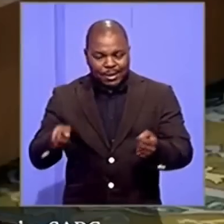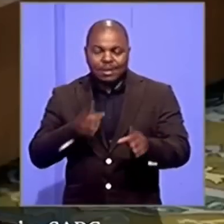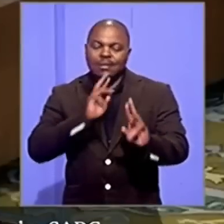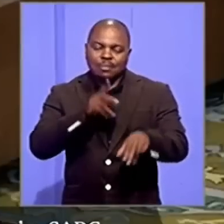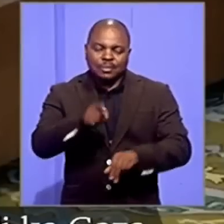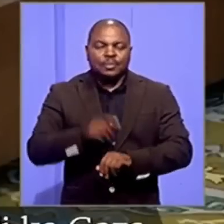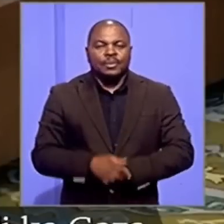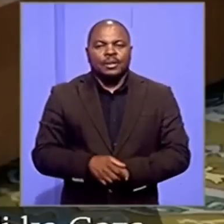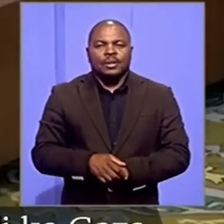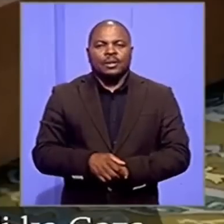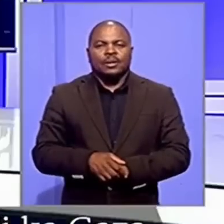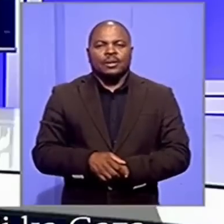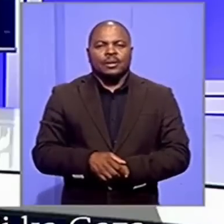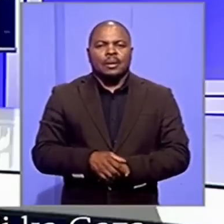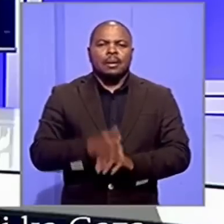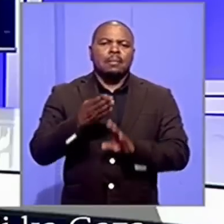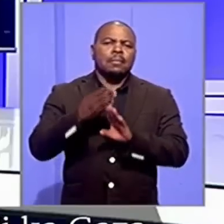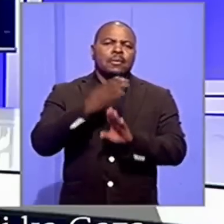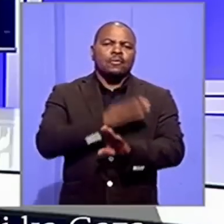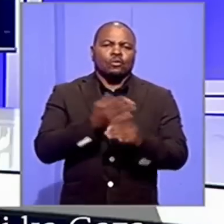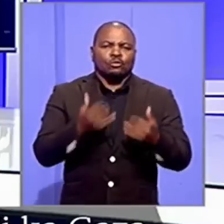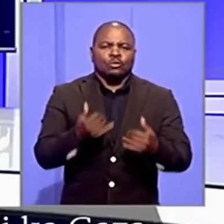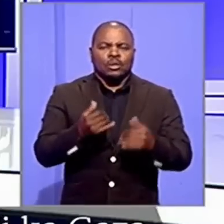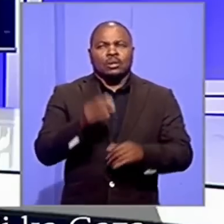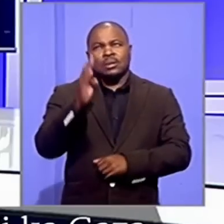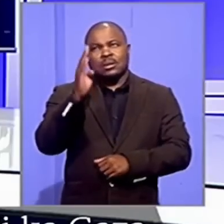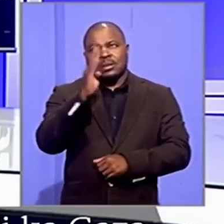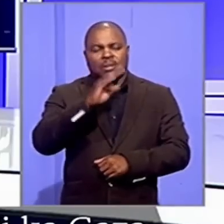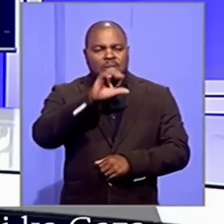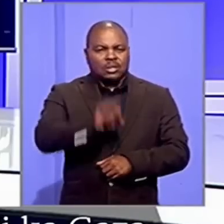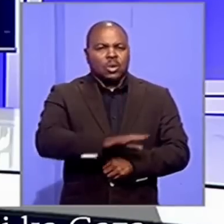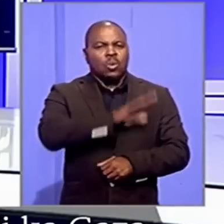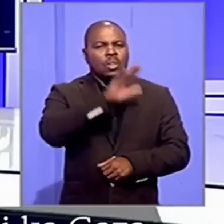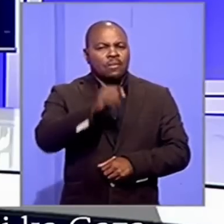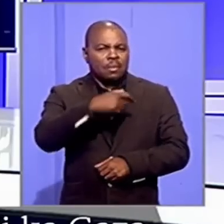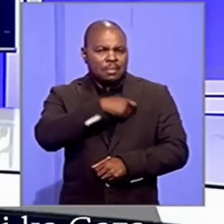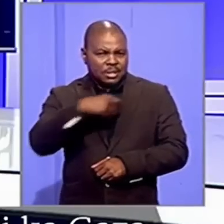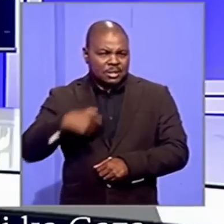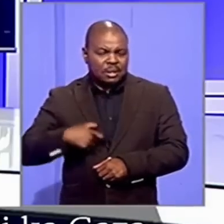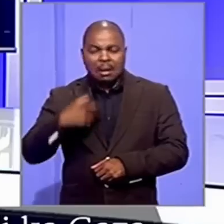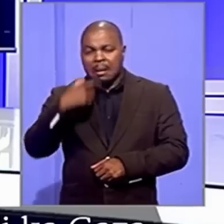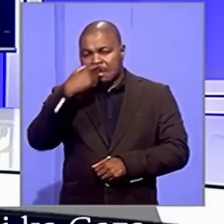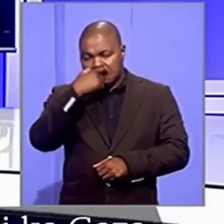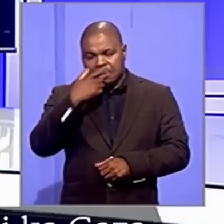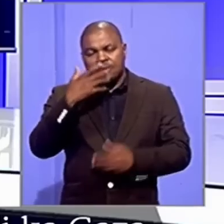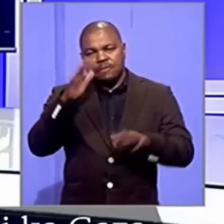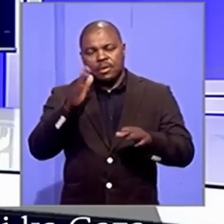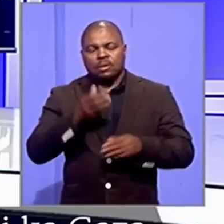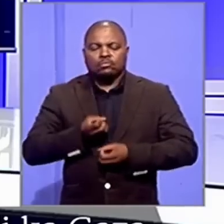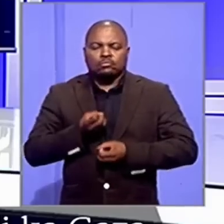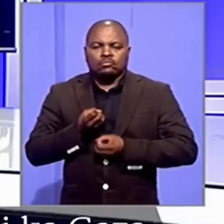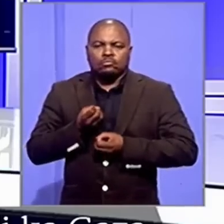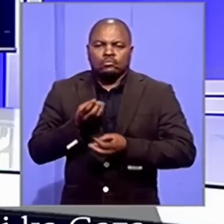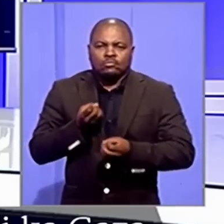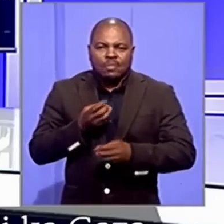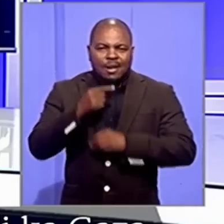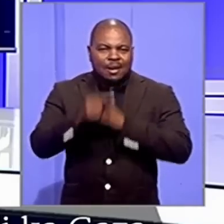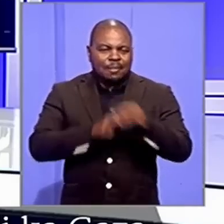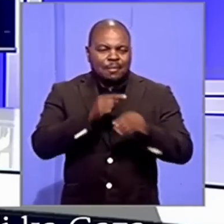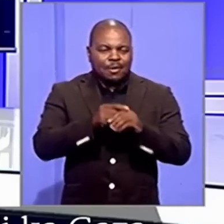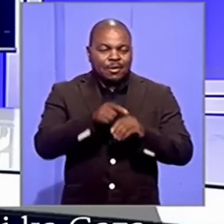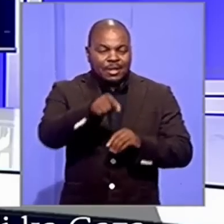lekgotlana. Sophie Pijana re kwele mopresidente wa Afrika Borwa Cyril Ramaphosa a ntšhasa mafahleng a gagwe morago